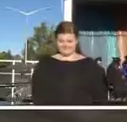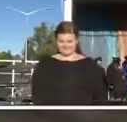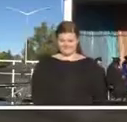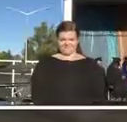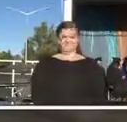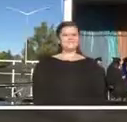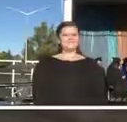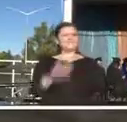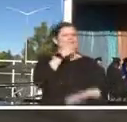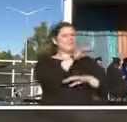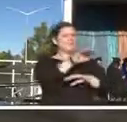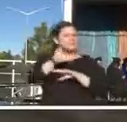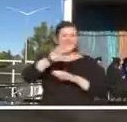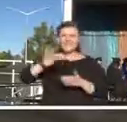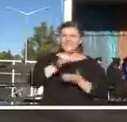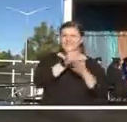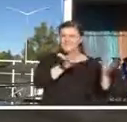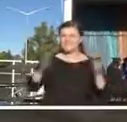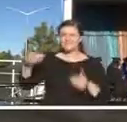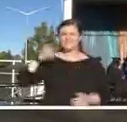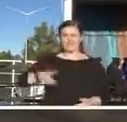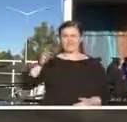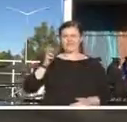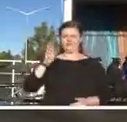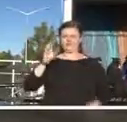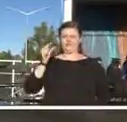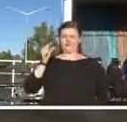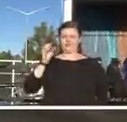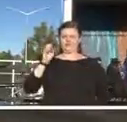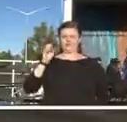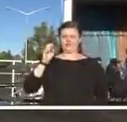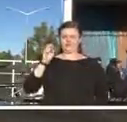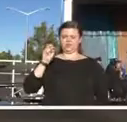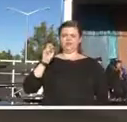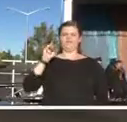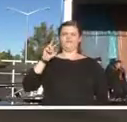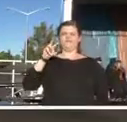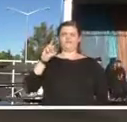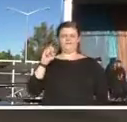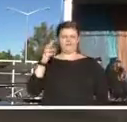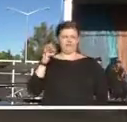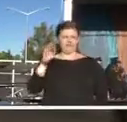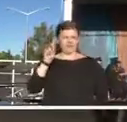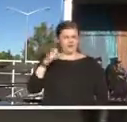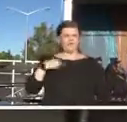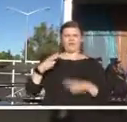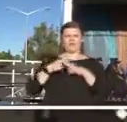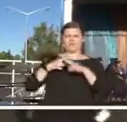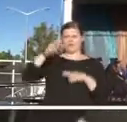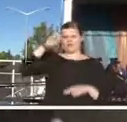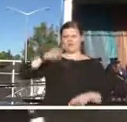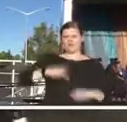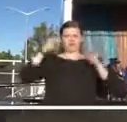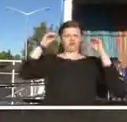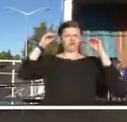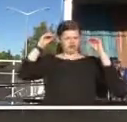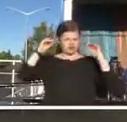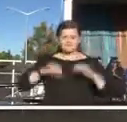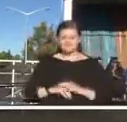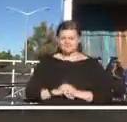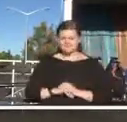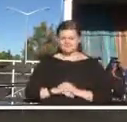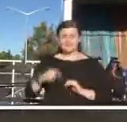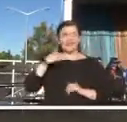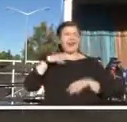Good evening, graduates. My name is Dr. Genevieve Howard, and I'm the Interim Vice President of Instruction. Let me be the